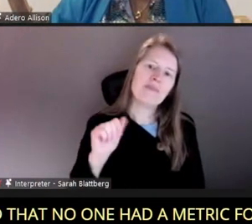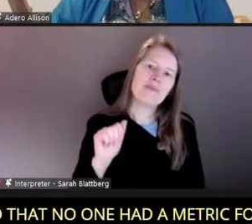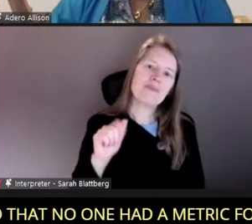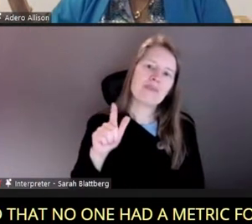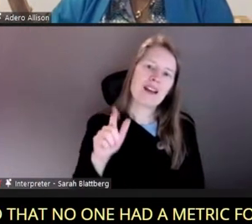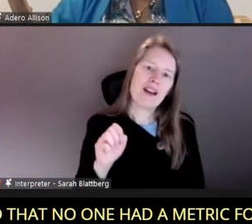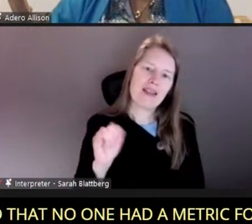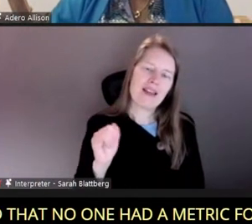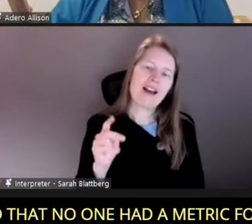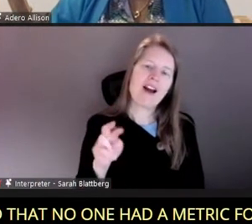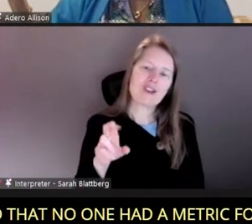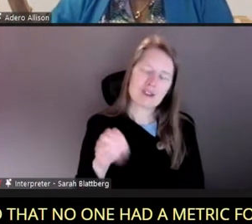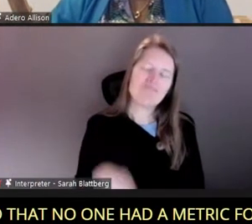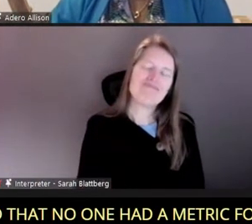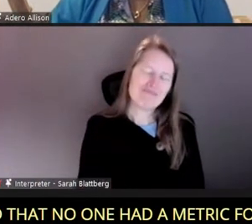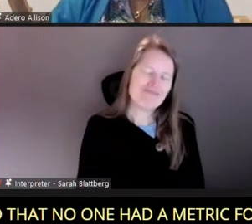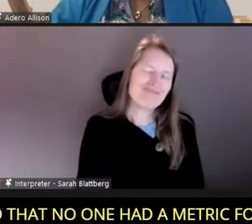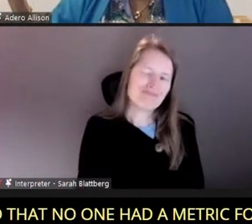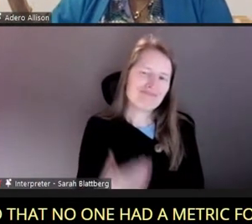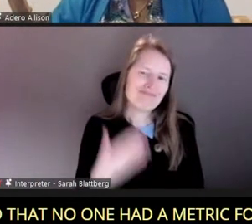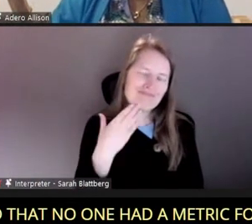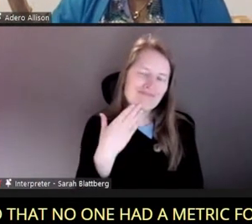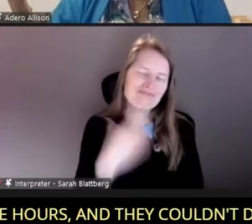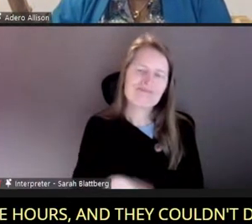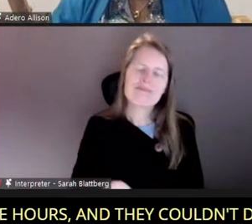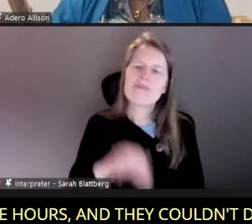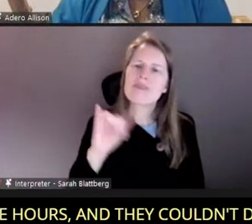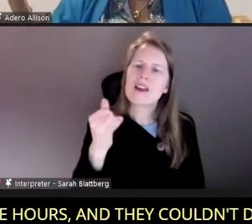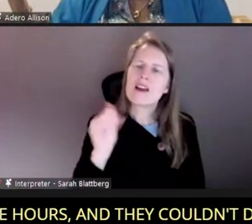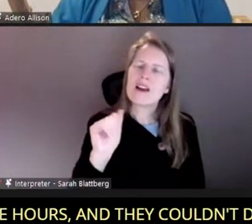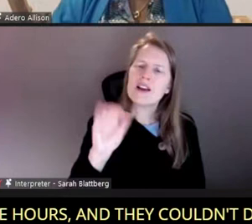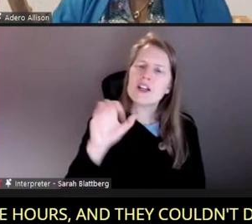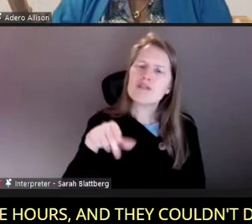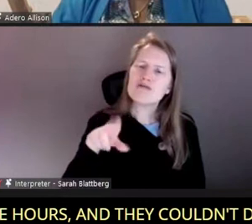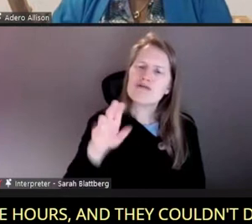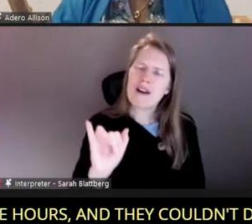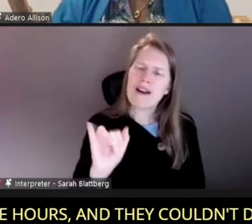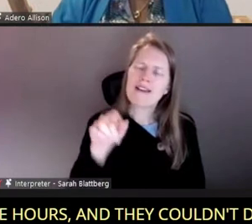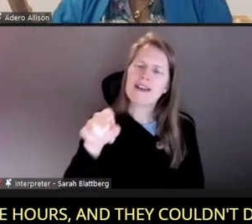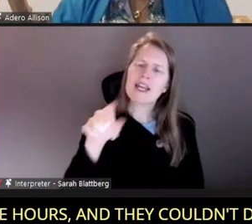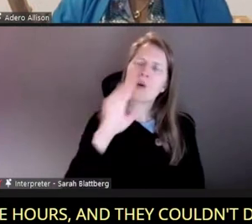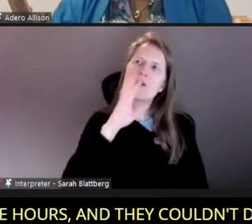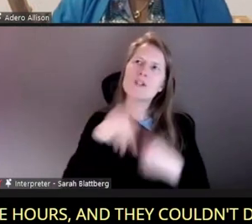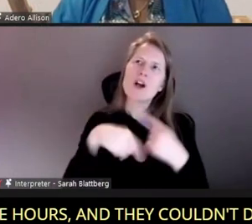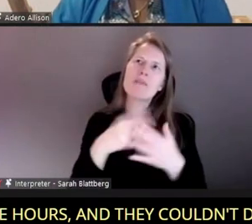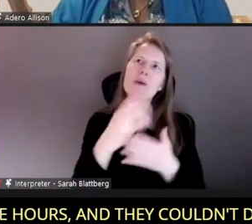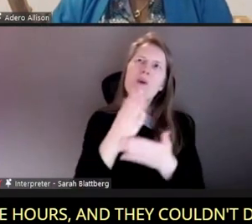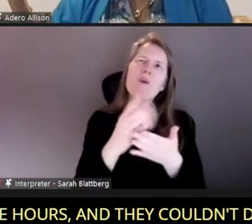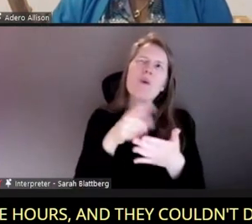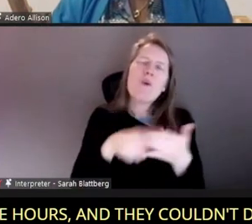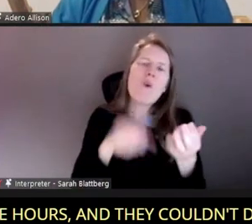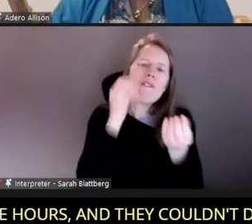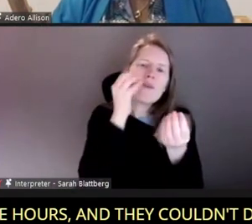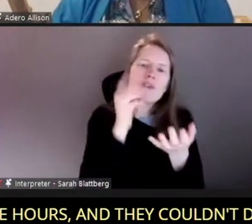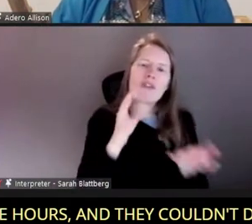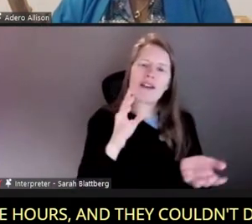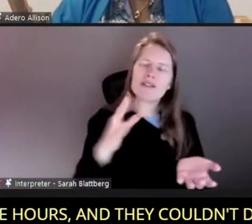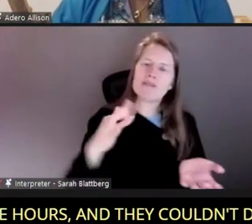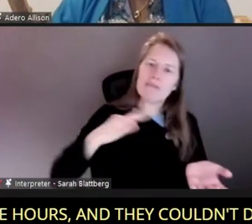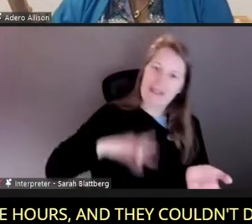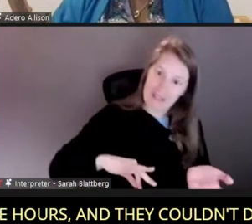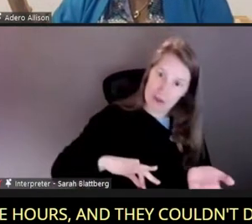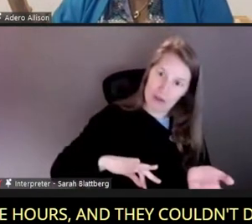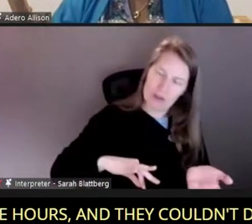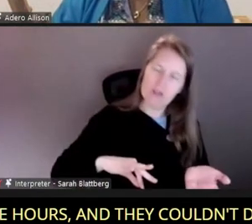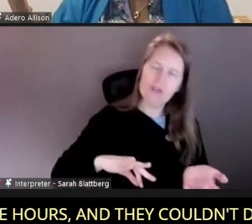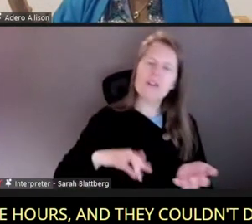So Jackie, you know, I'd love to kind of hear, you know, we talked about the information that's useful, but was there any information